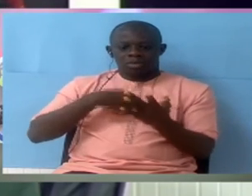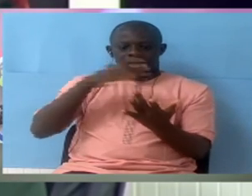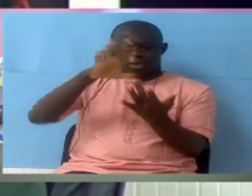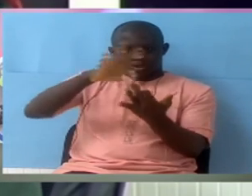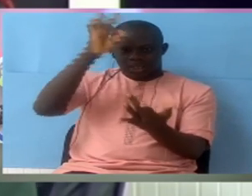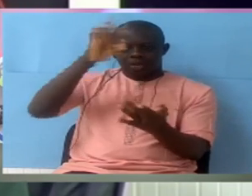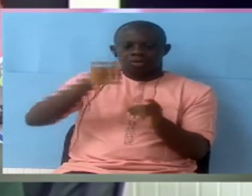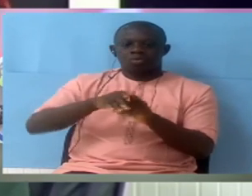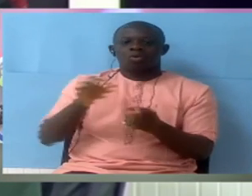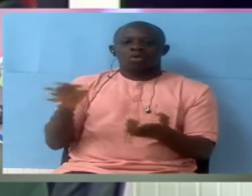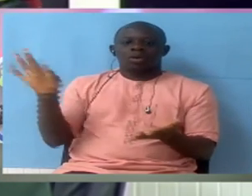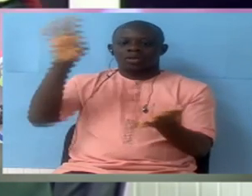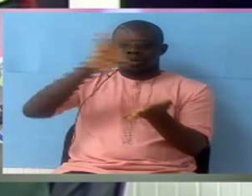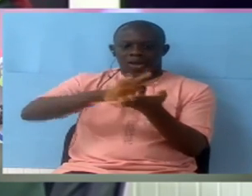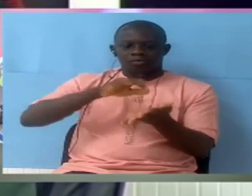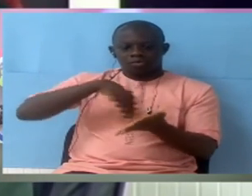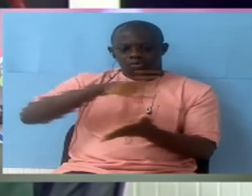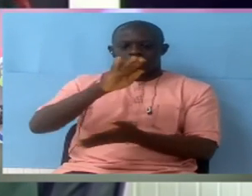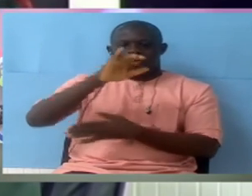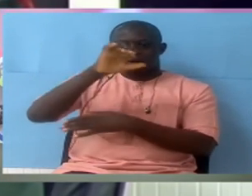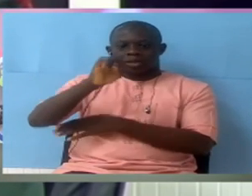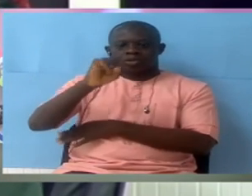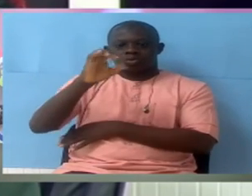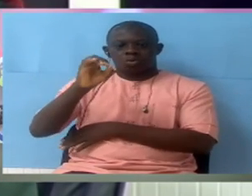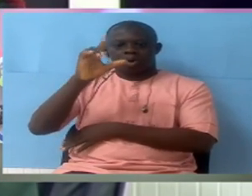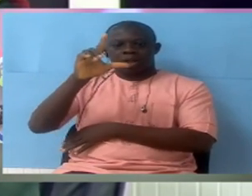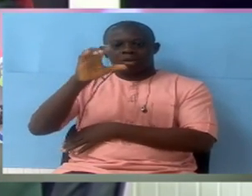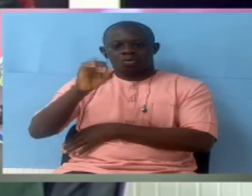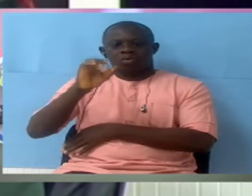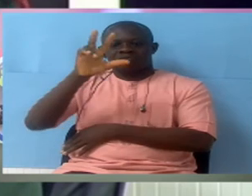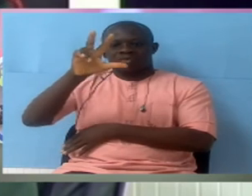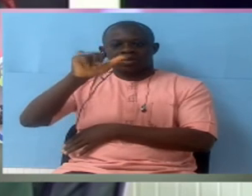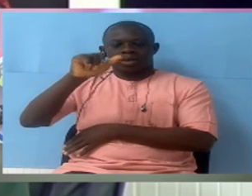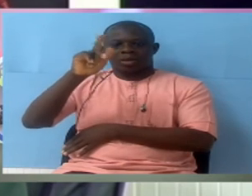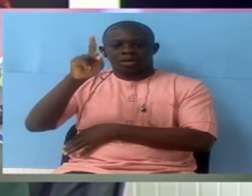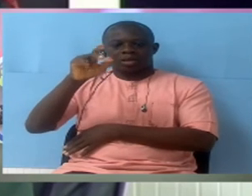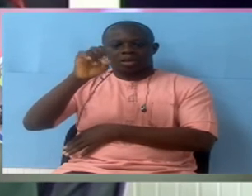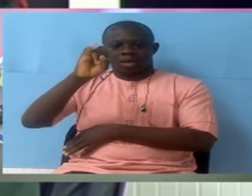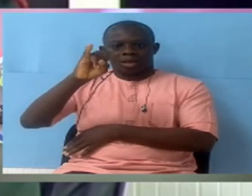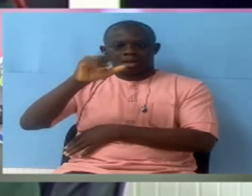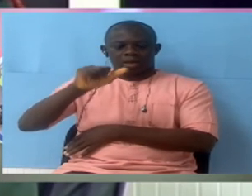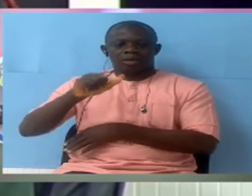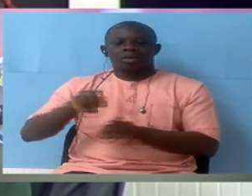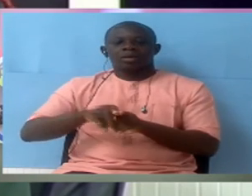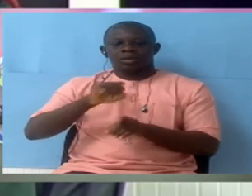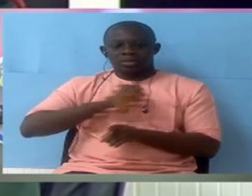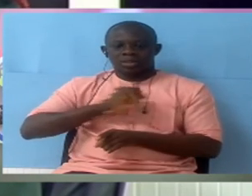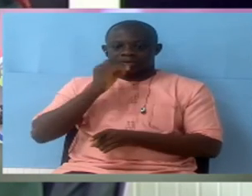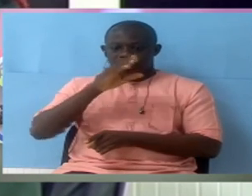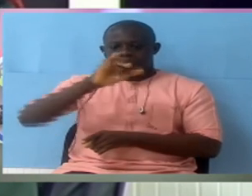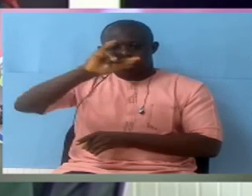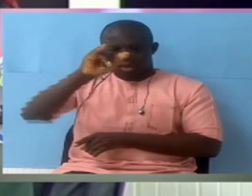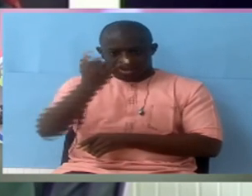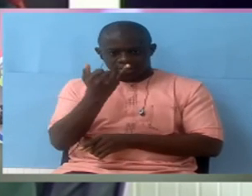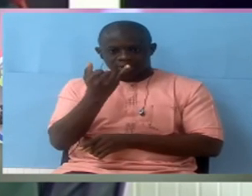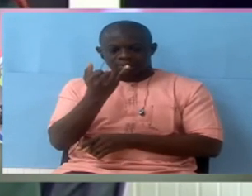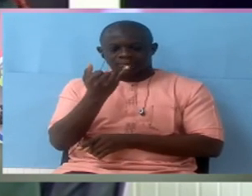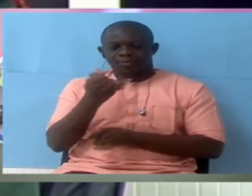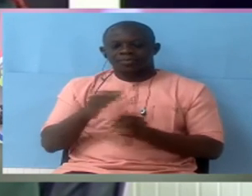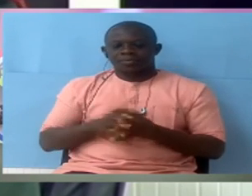to Slovakia. Ne, dañ ma tanna pour ma dem Slovakia. He said yes. Mune ma